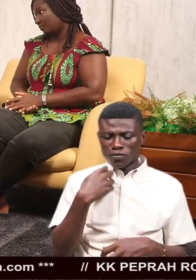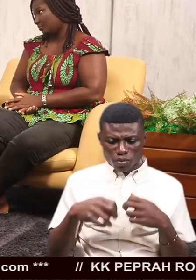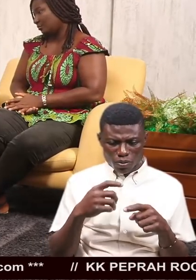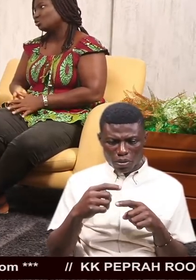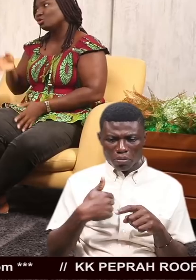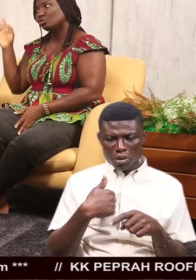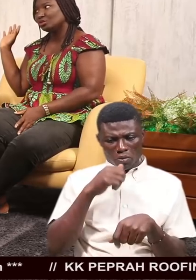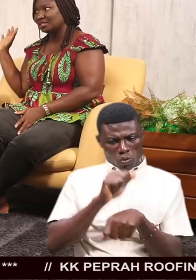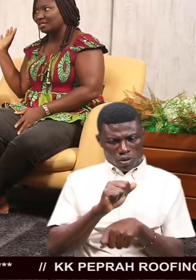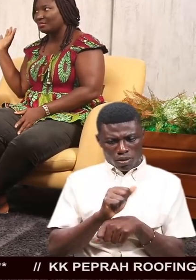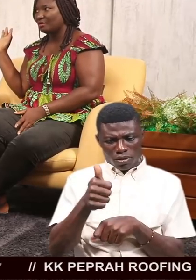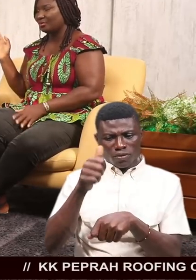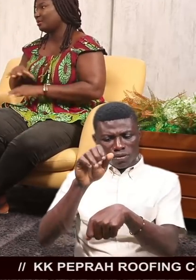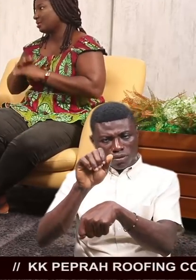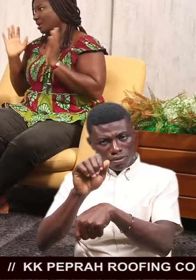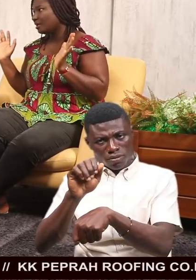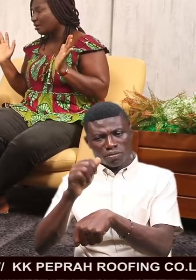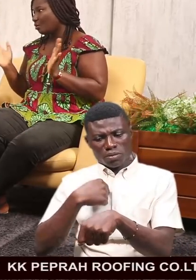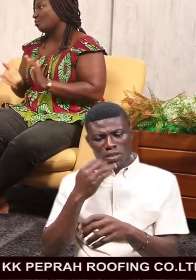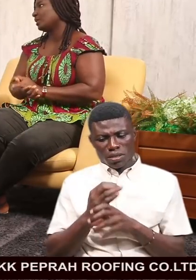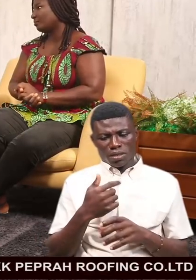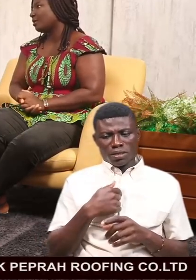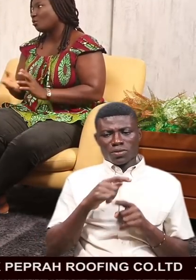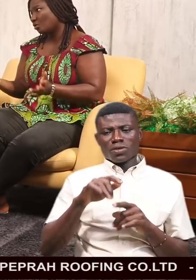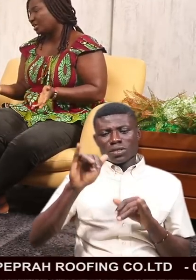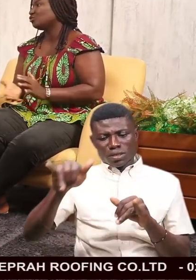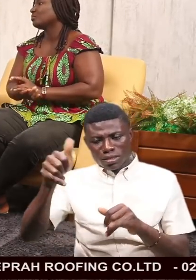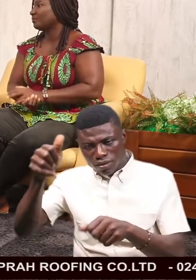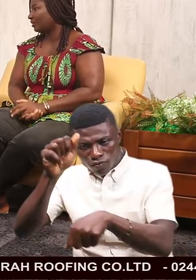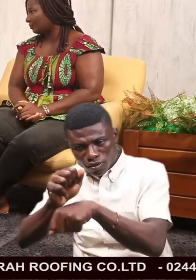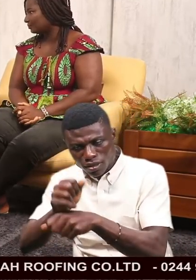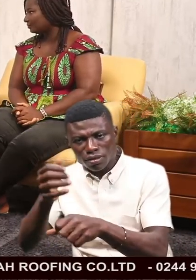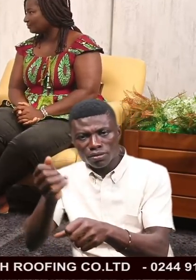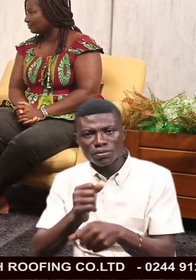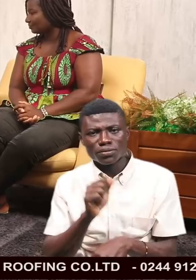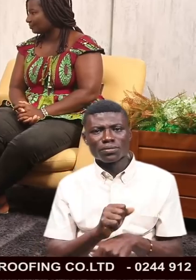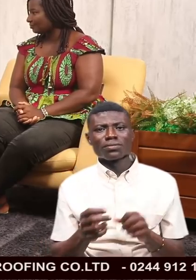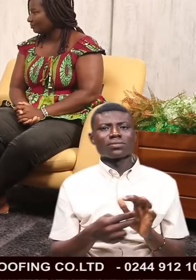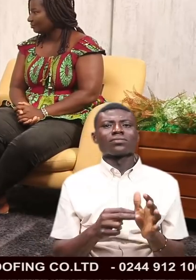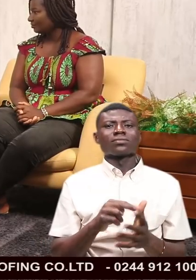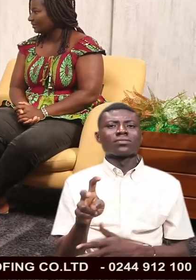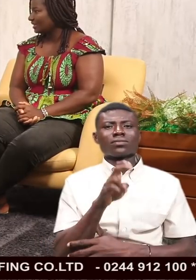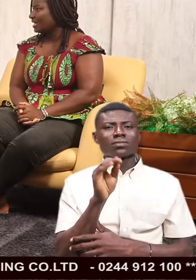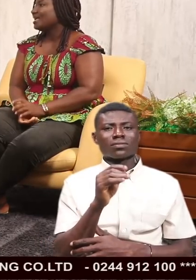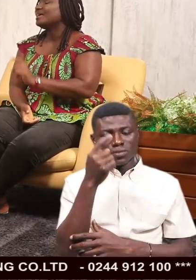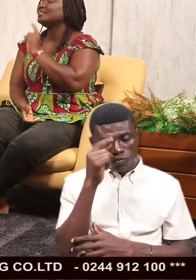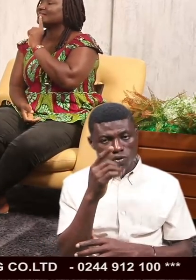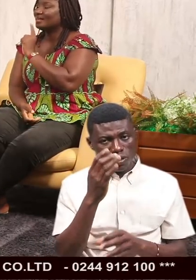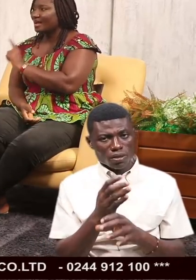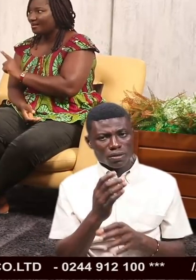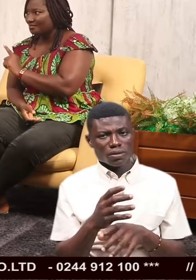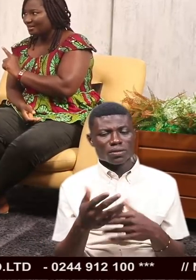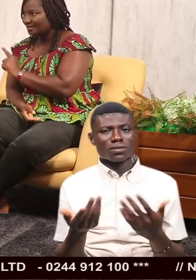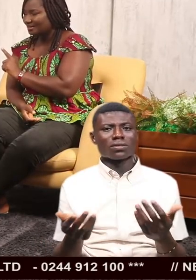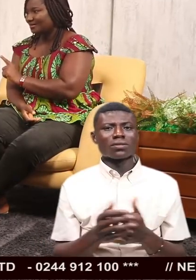ho nti ono so tini baby e na obo ne bra o ye adwuma it was the 250 ne bra for o treatment ana sa